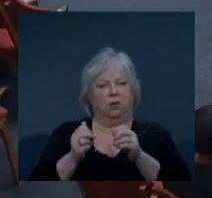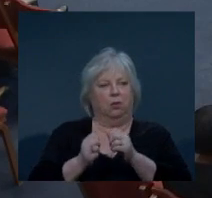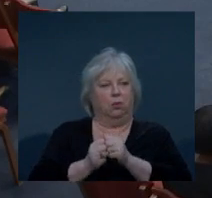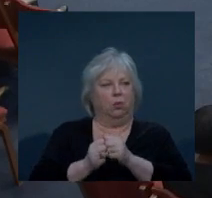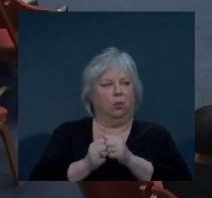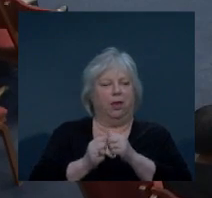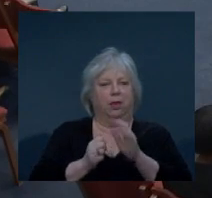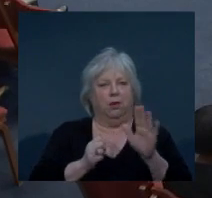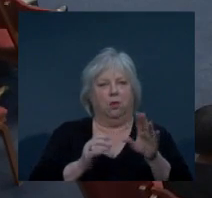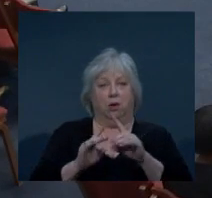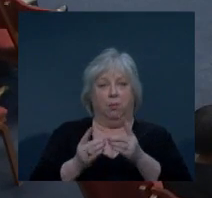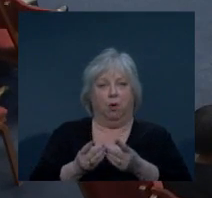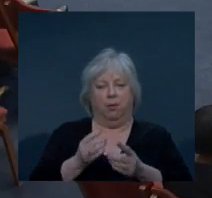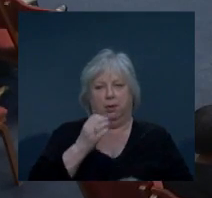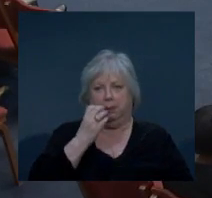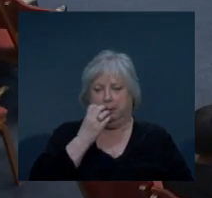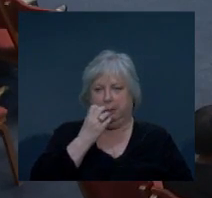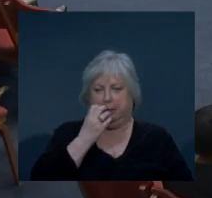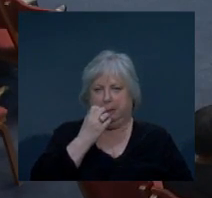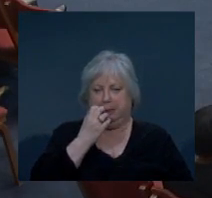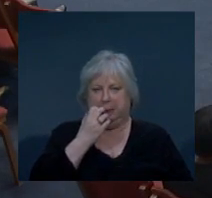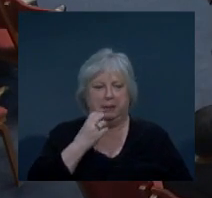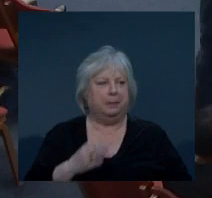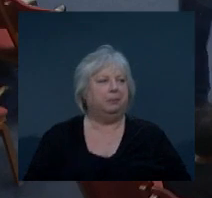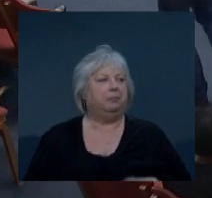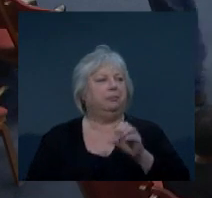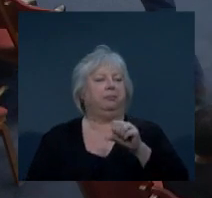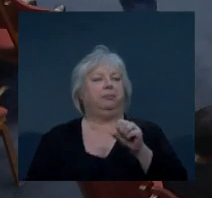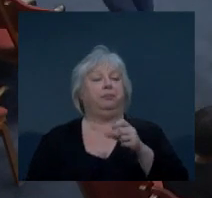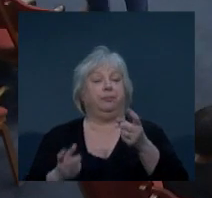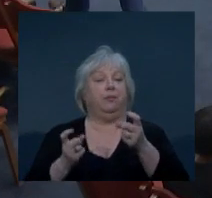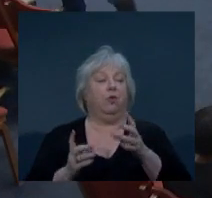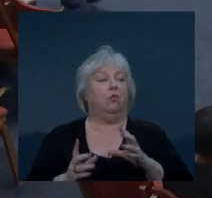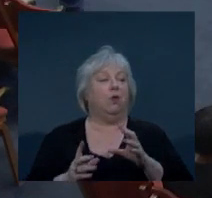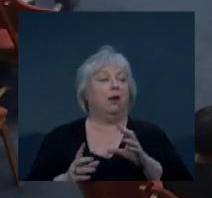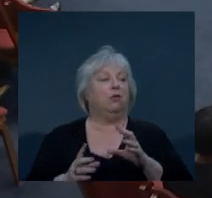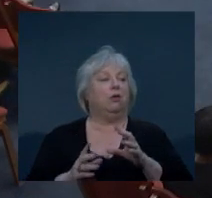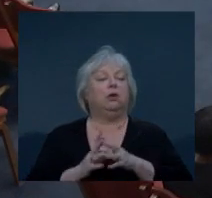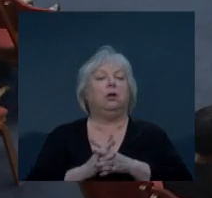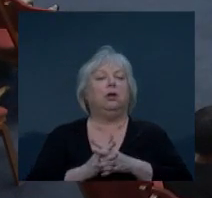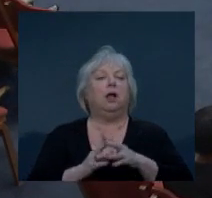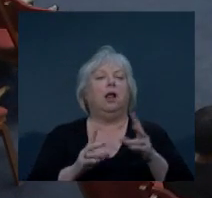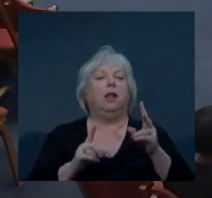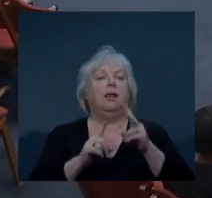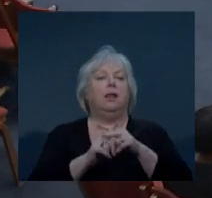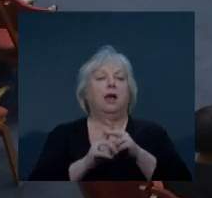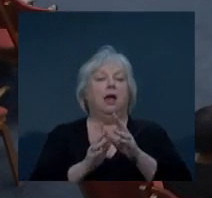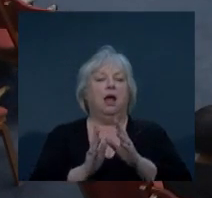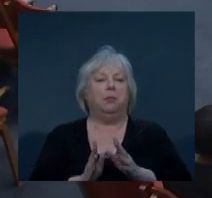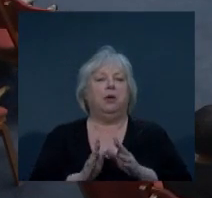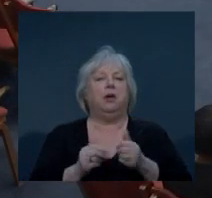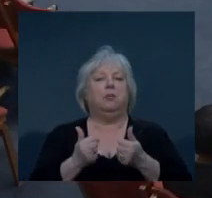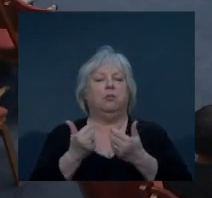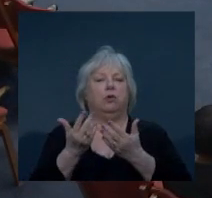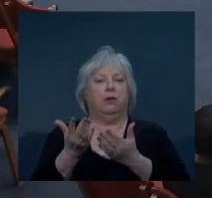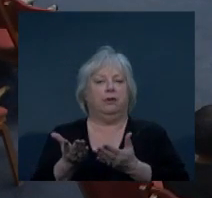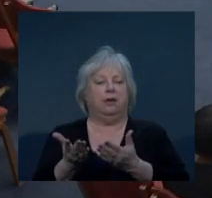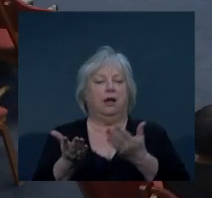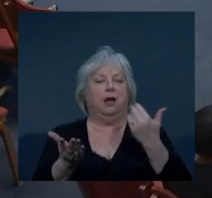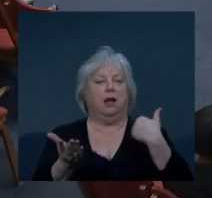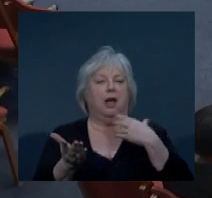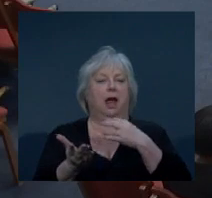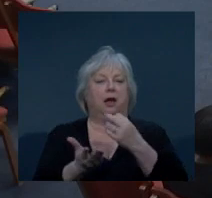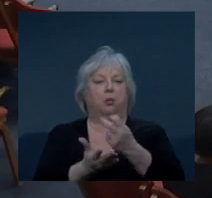your department. Yes, Director Adcock, it has. What the applicant presented and